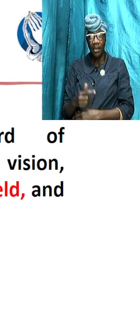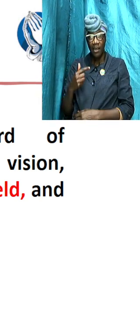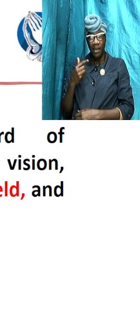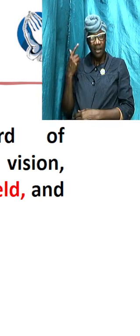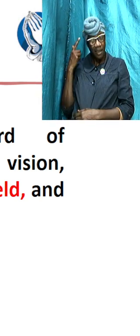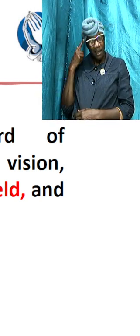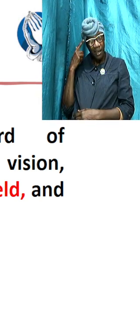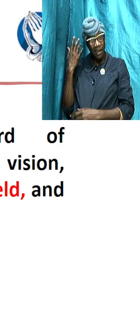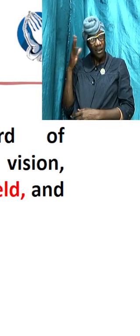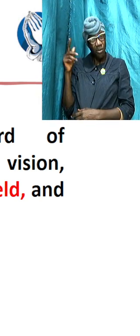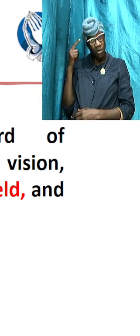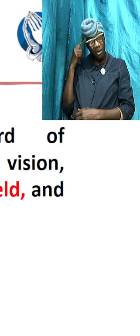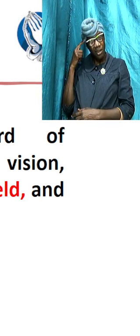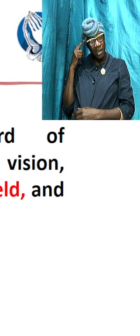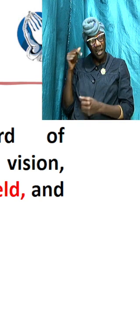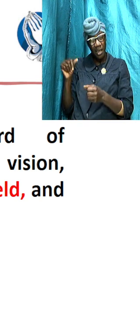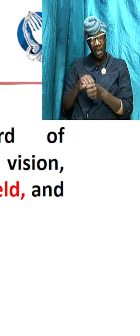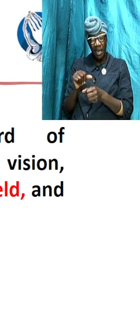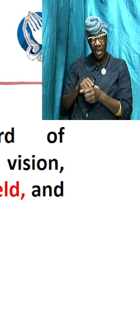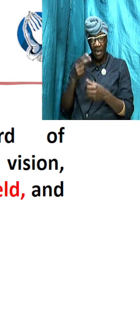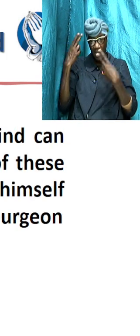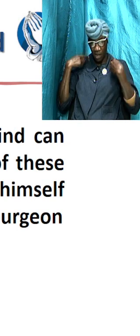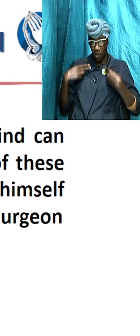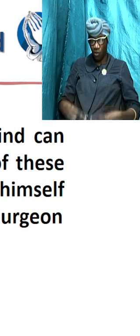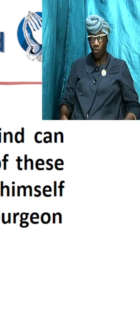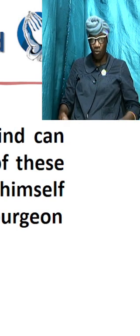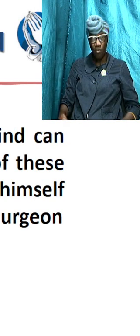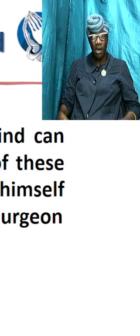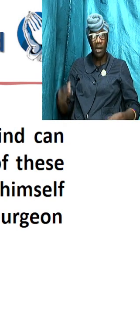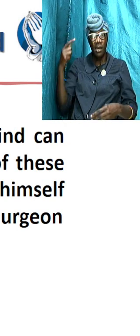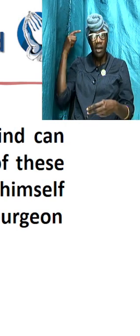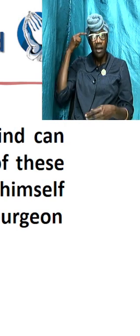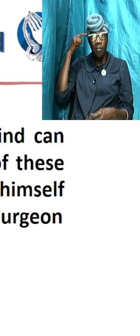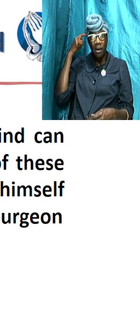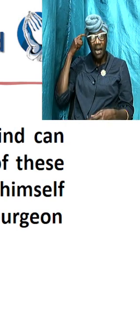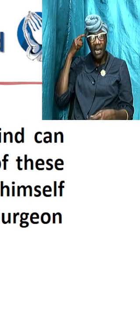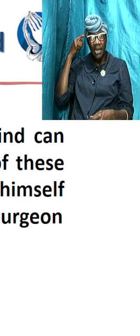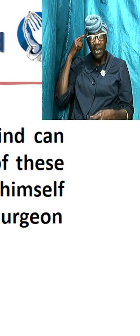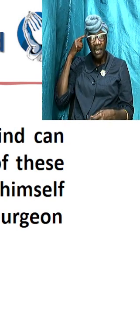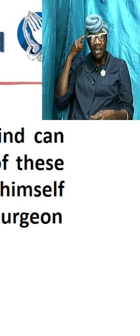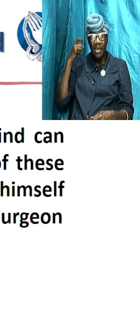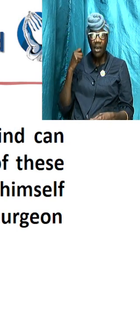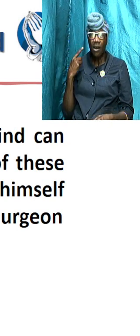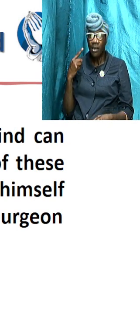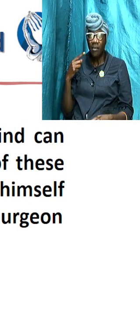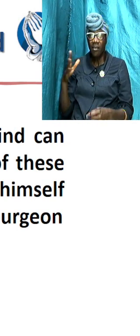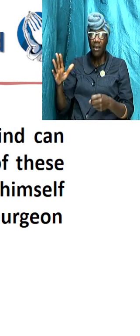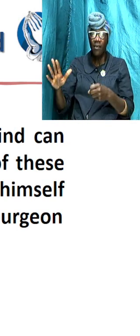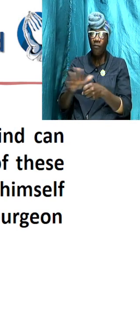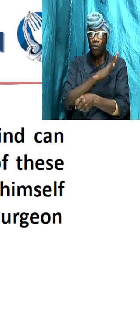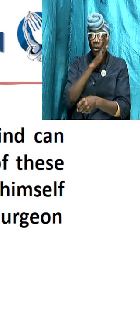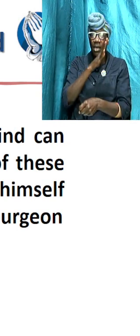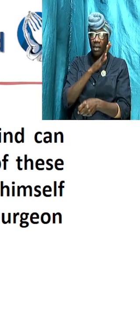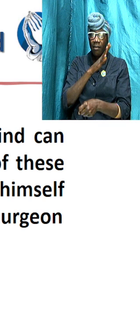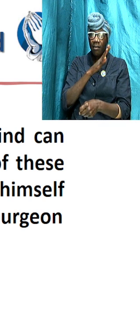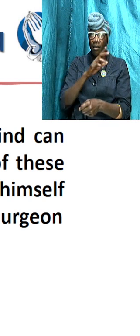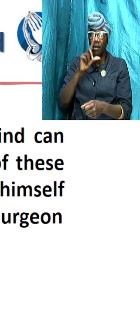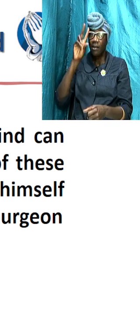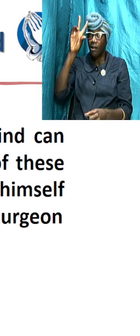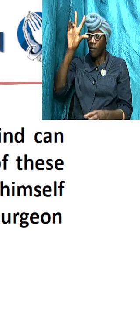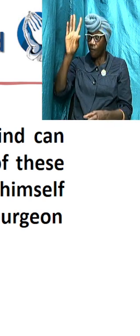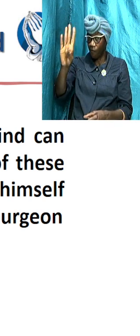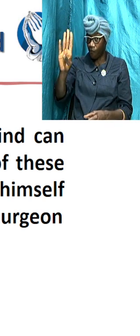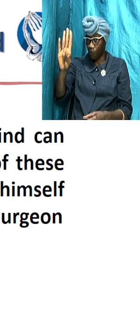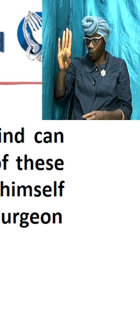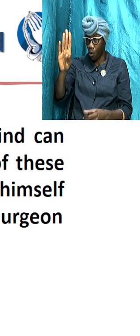think that any human mind can ever grasp the fullness of meaning of these four words. In other words,